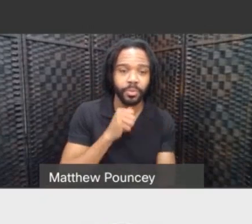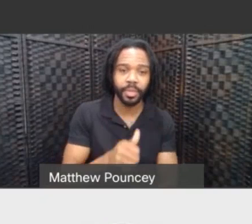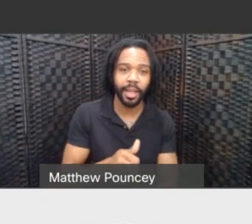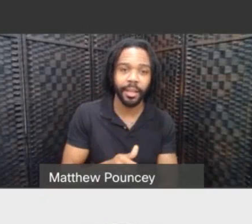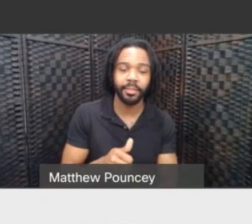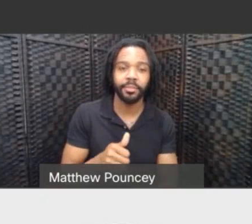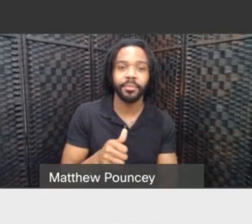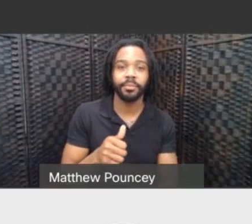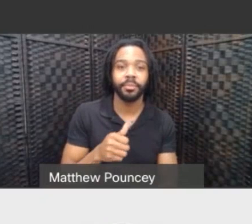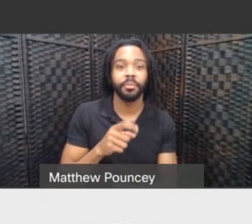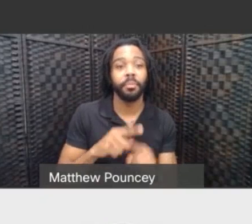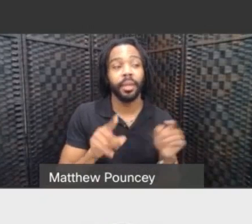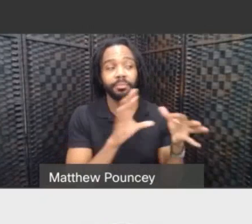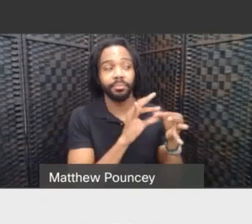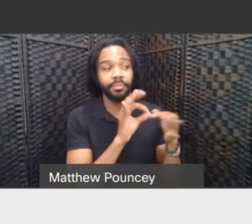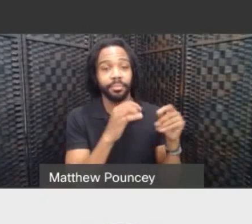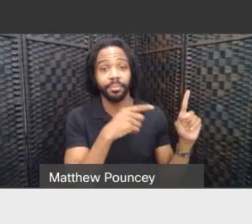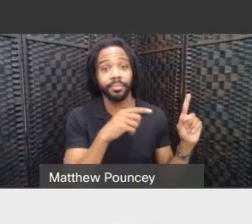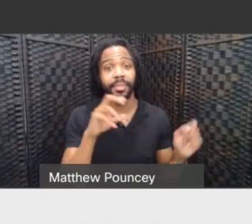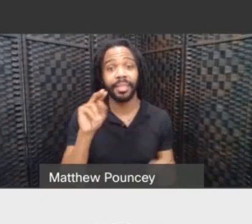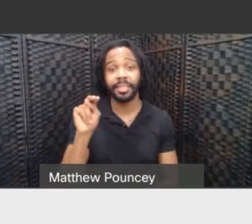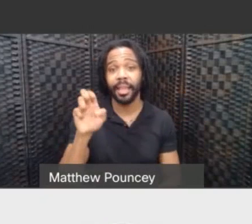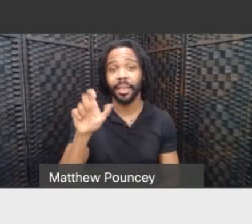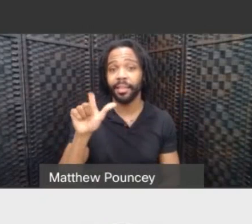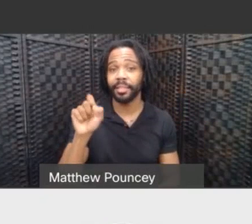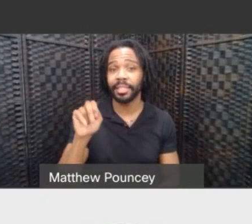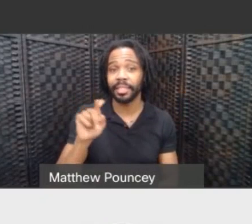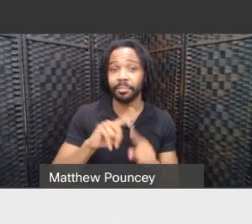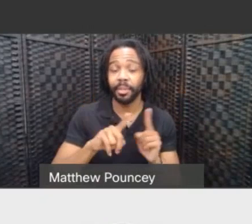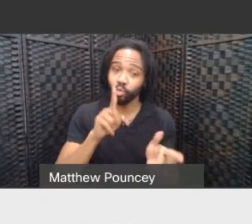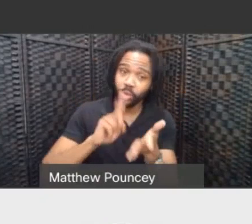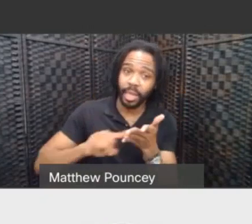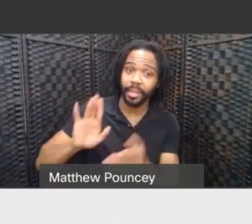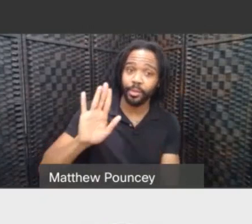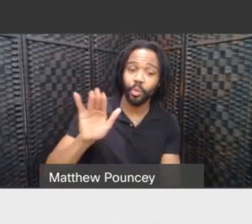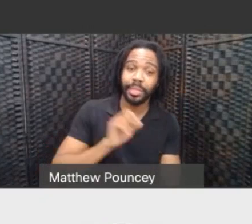As Nelson had mentioned before, if you look at some of your staffing issues,